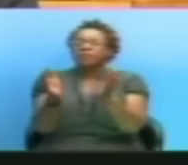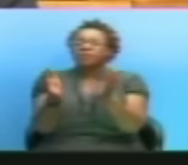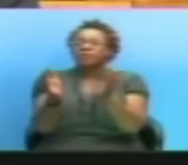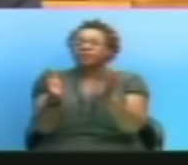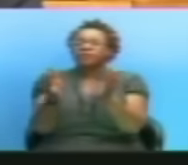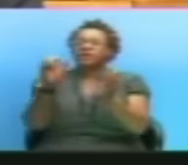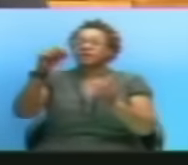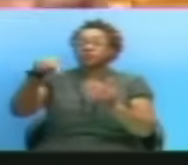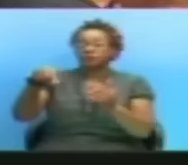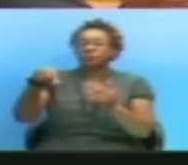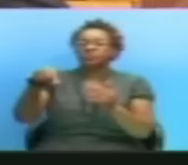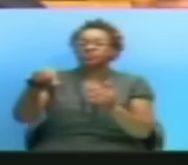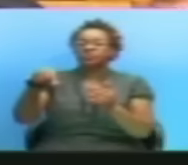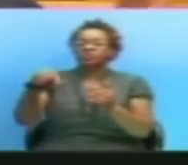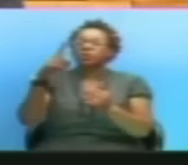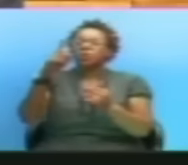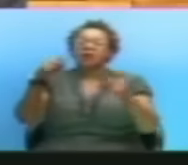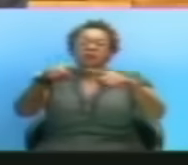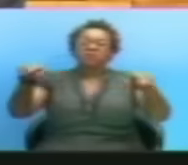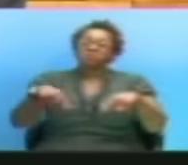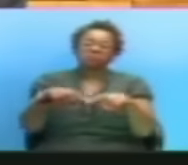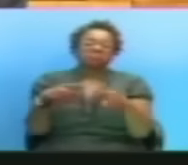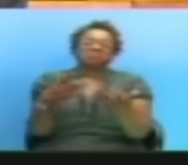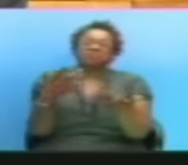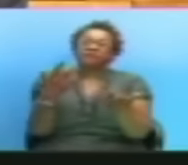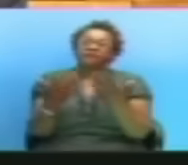what is called a seven quarter, mm-hmm. a one room seven quarter